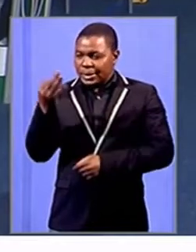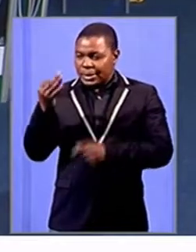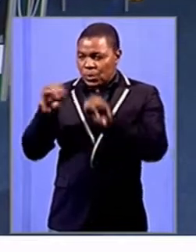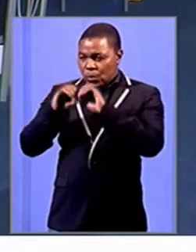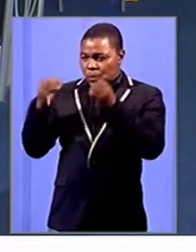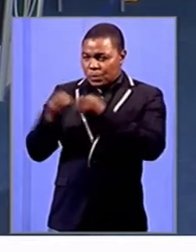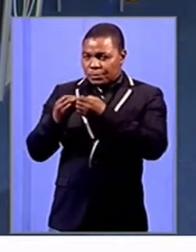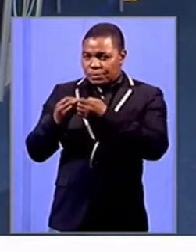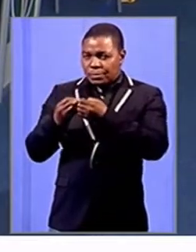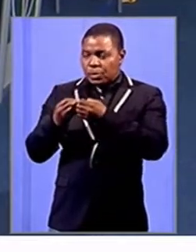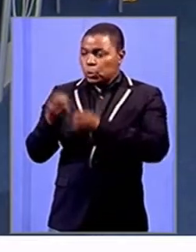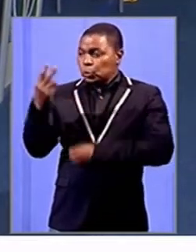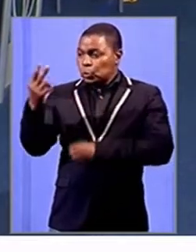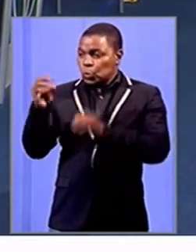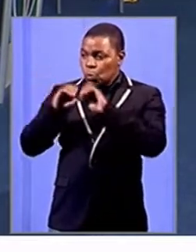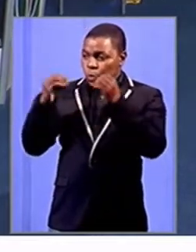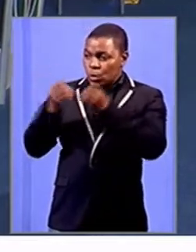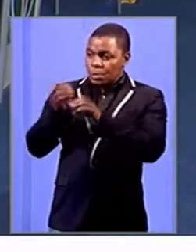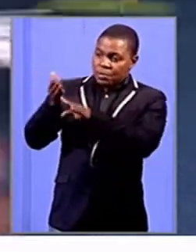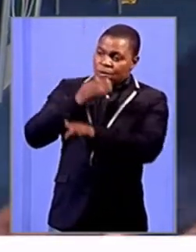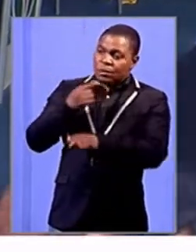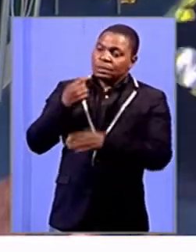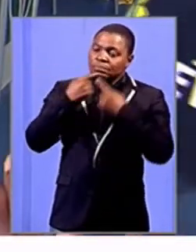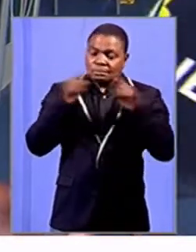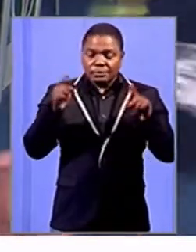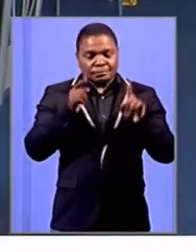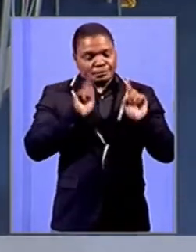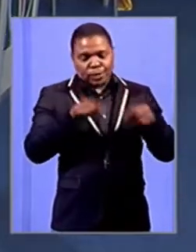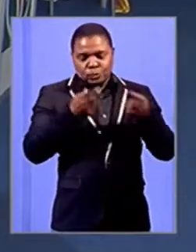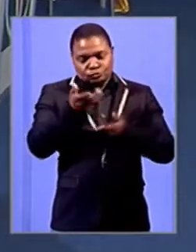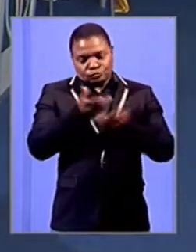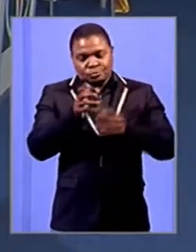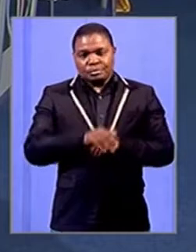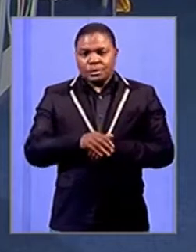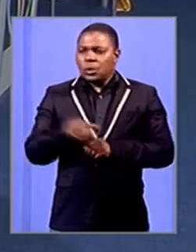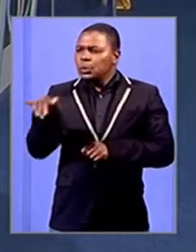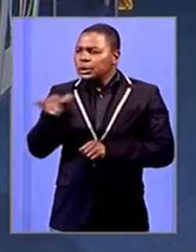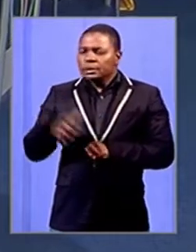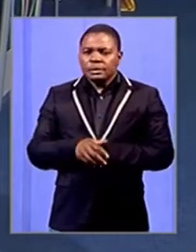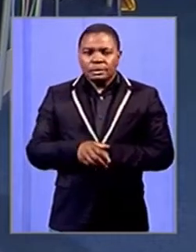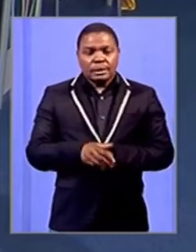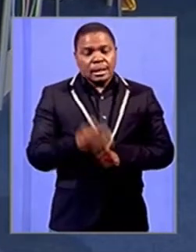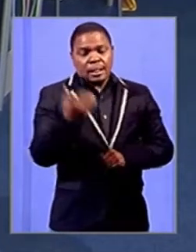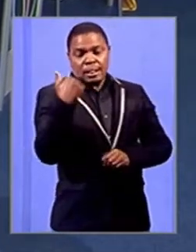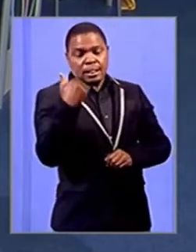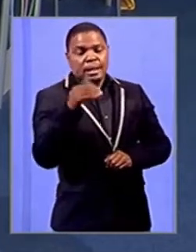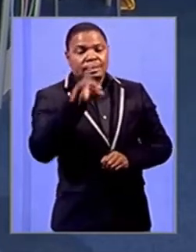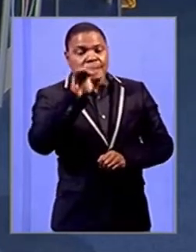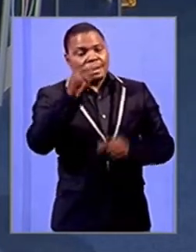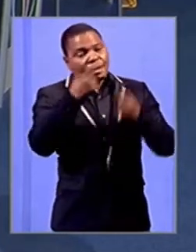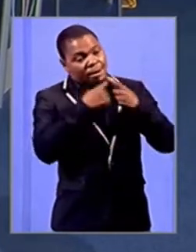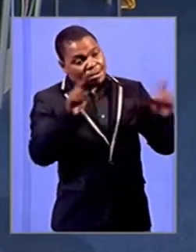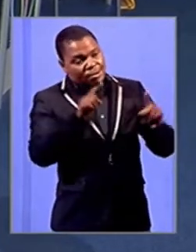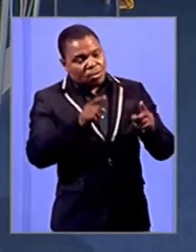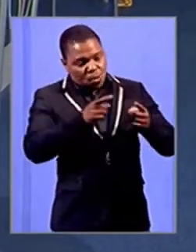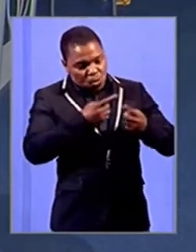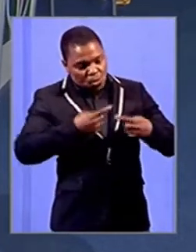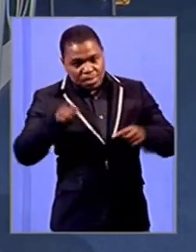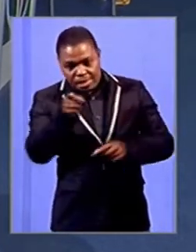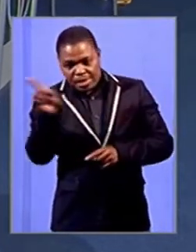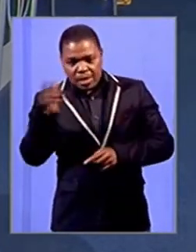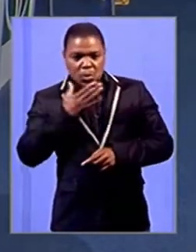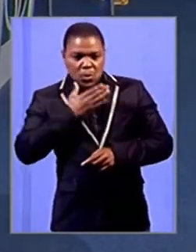Two parties have indicated they won't talk to us. Which are those parties? The DA announced yesterday that they would not wish